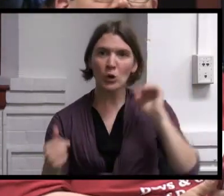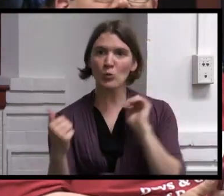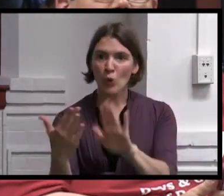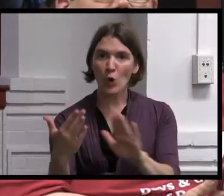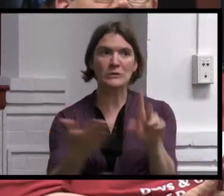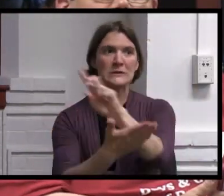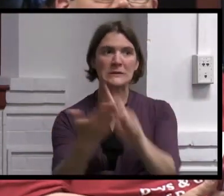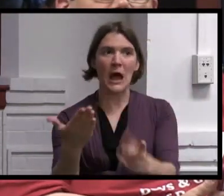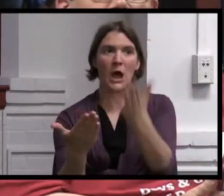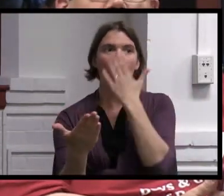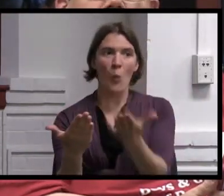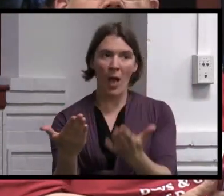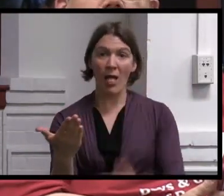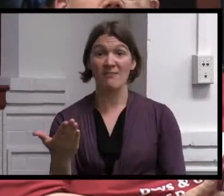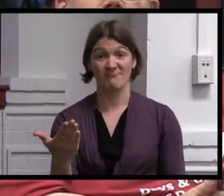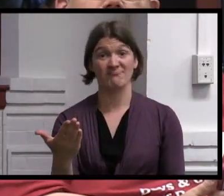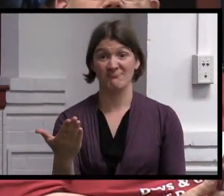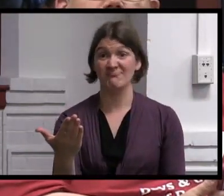intelligently. So